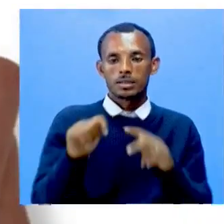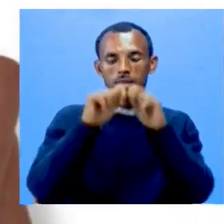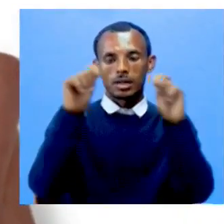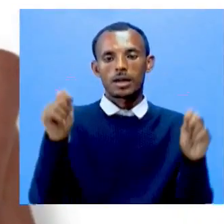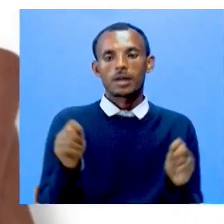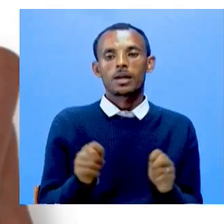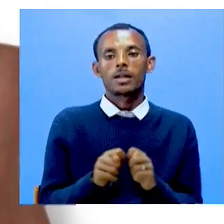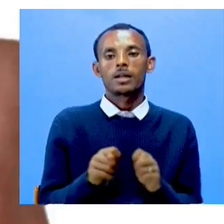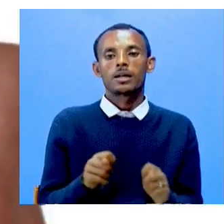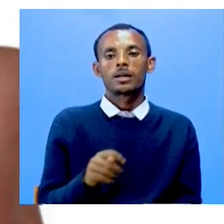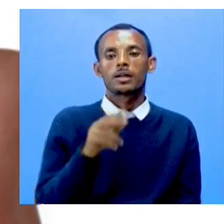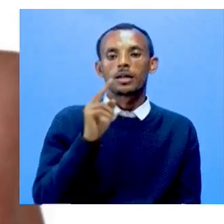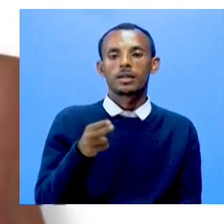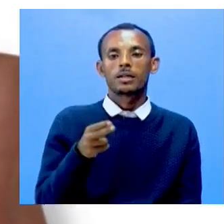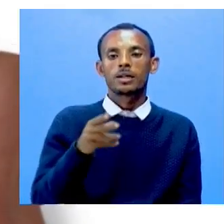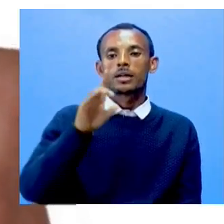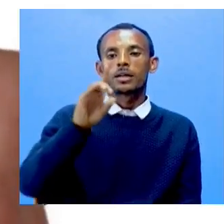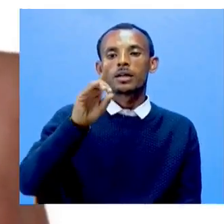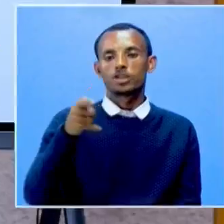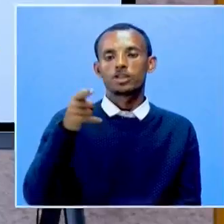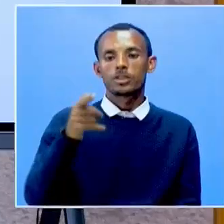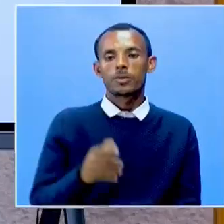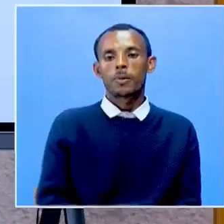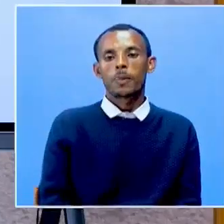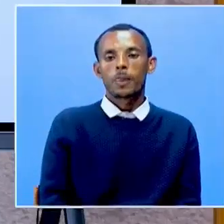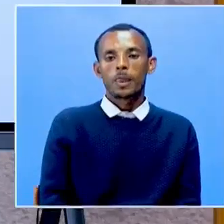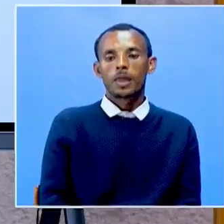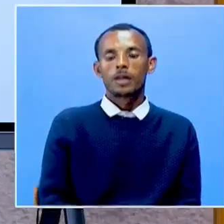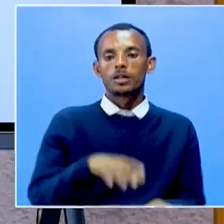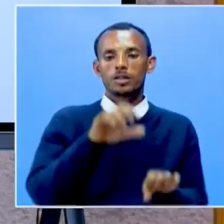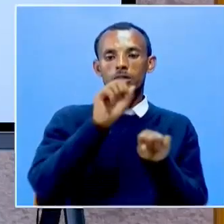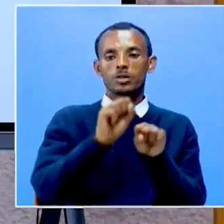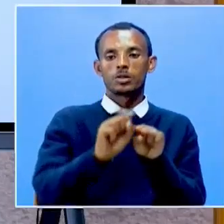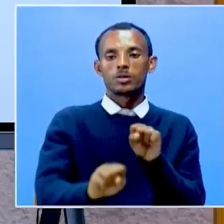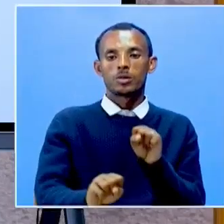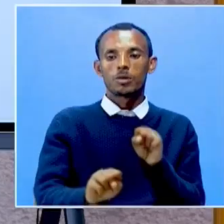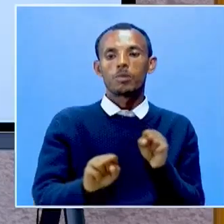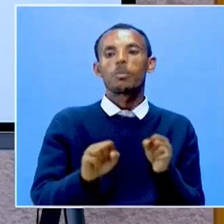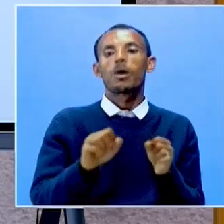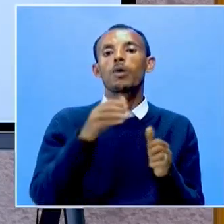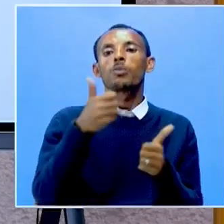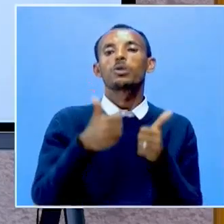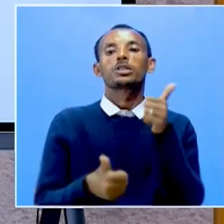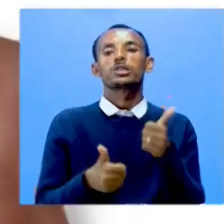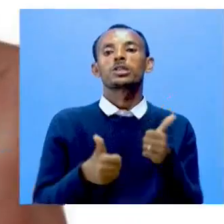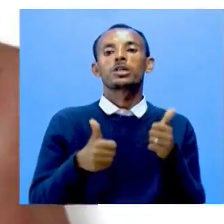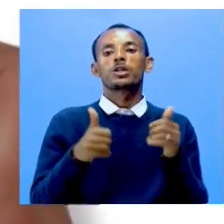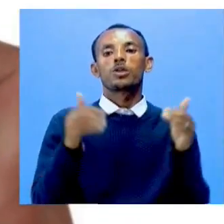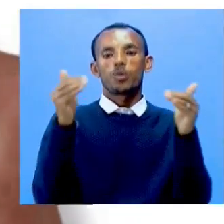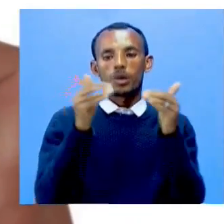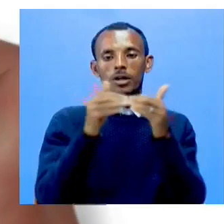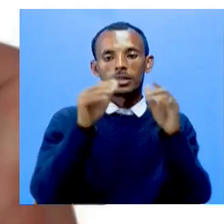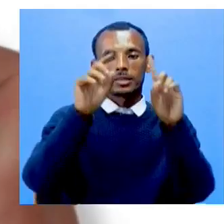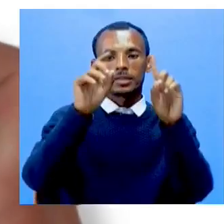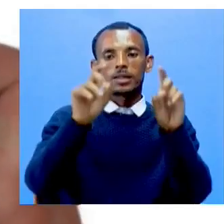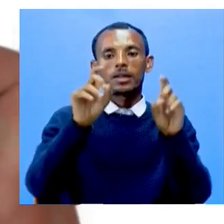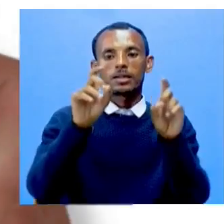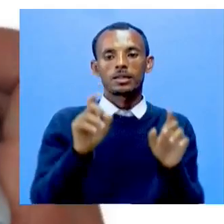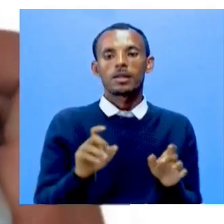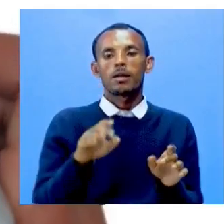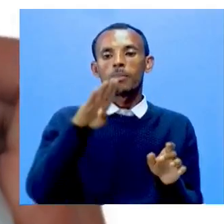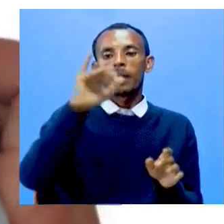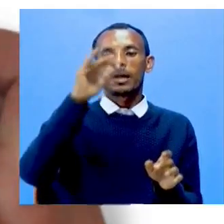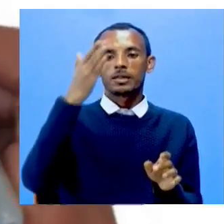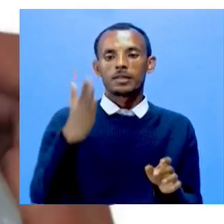triangle HD. So by which congruency test? By